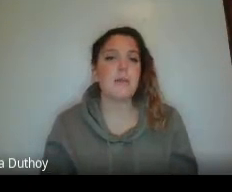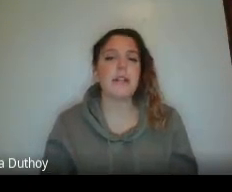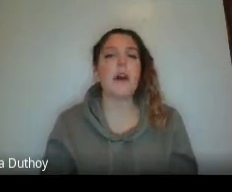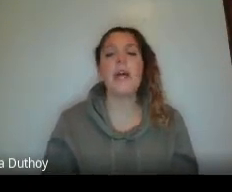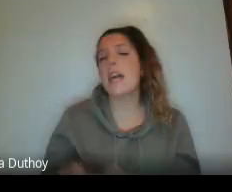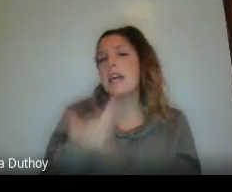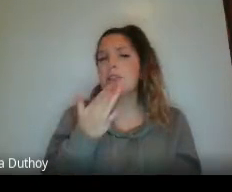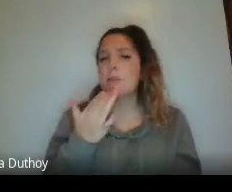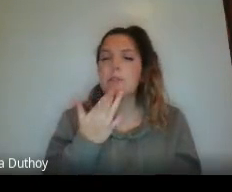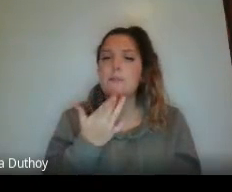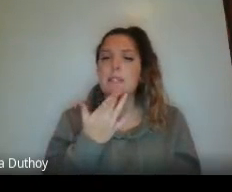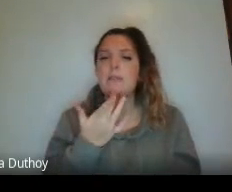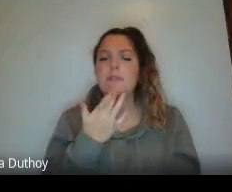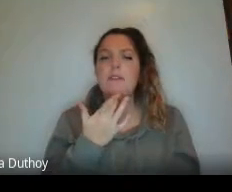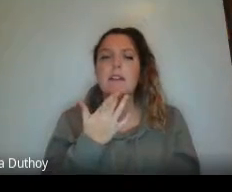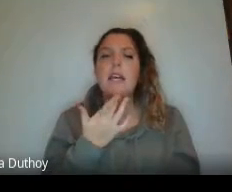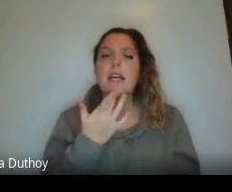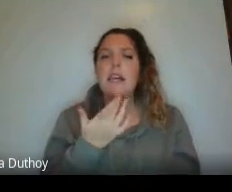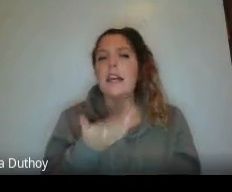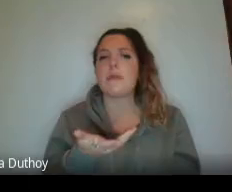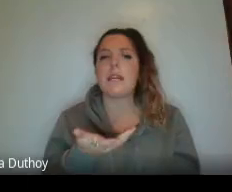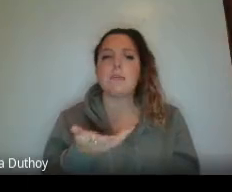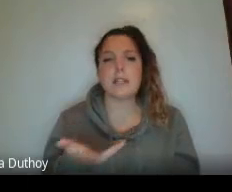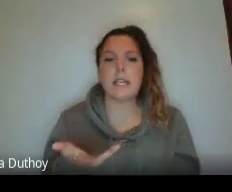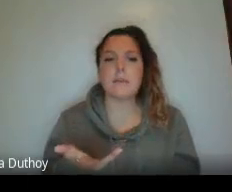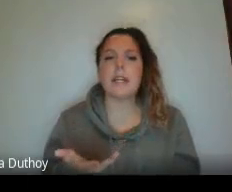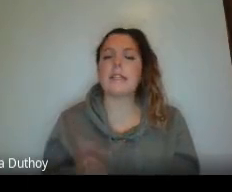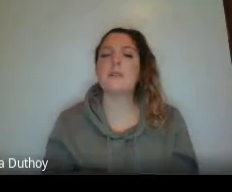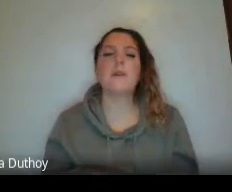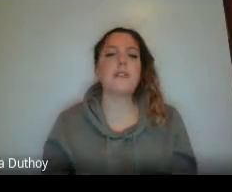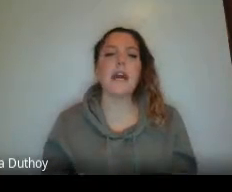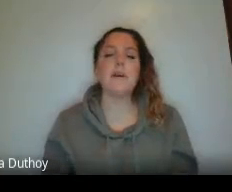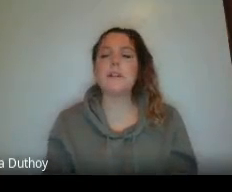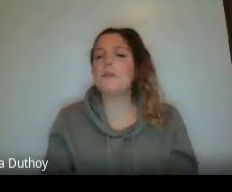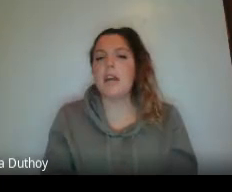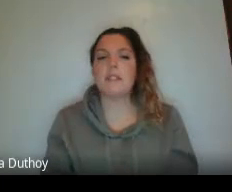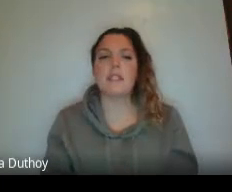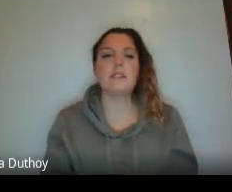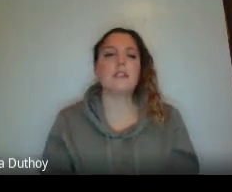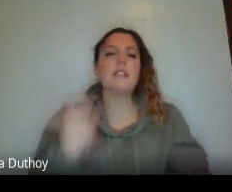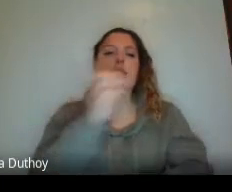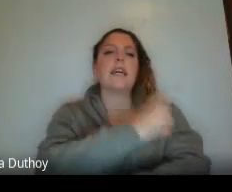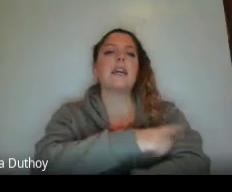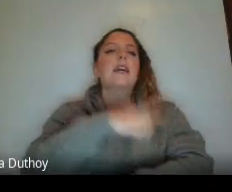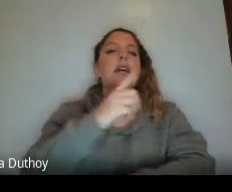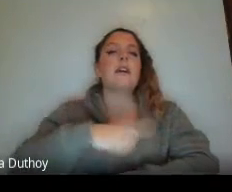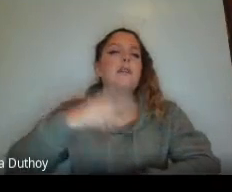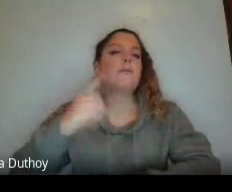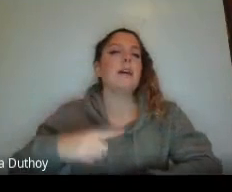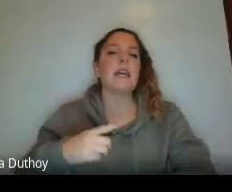curious and I want to know, and you're supposed to know the sign for favorite, and we get to practice the animal sign. So for that one, you don't have to list. You're just going to